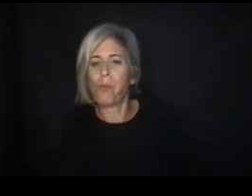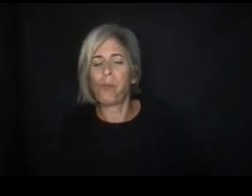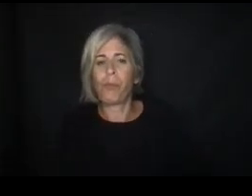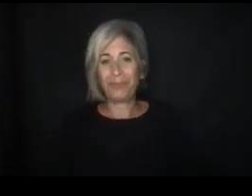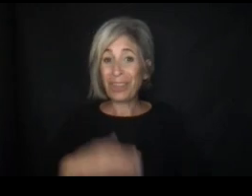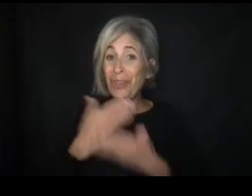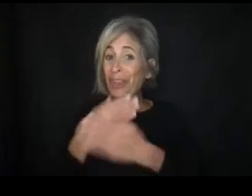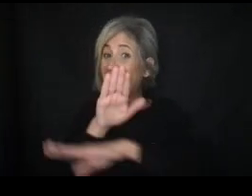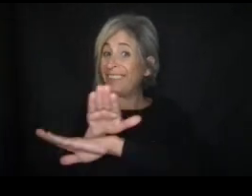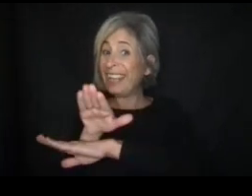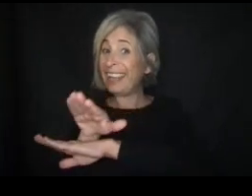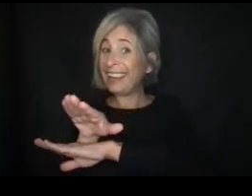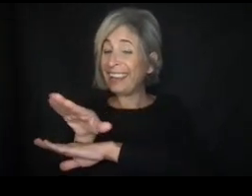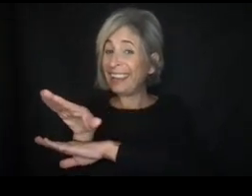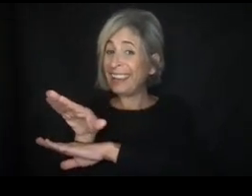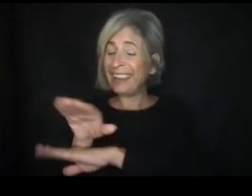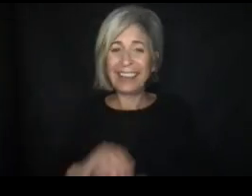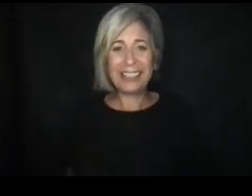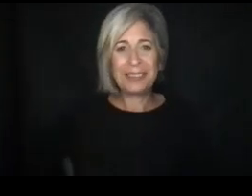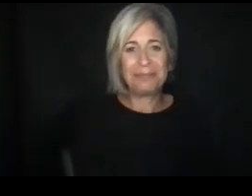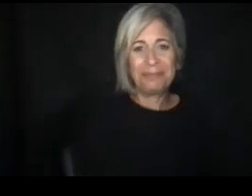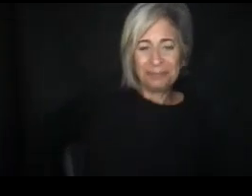Good evening.